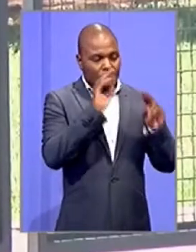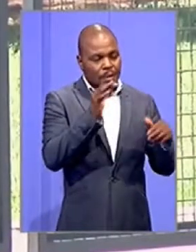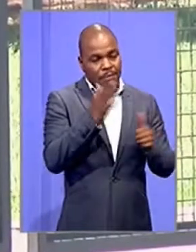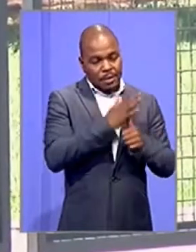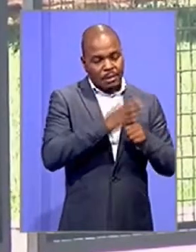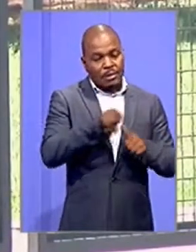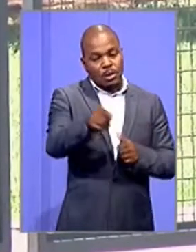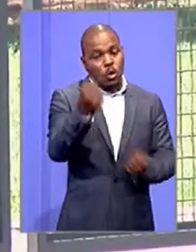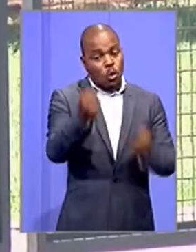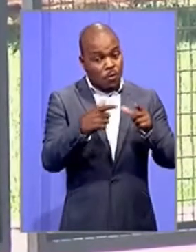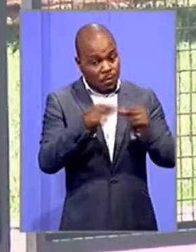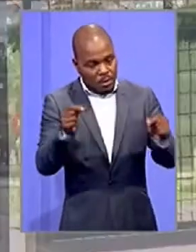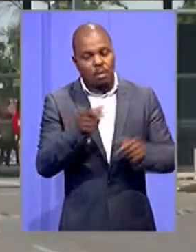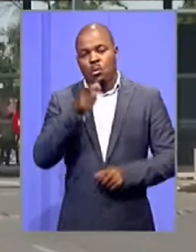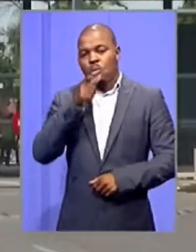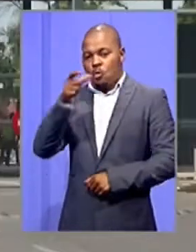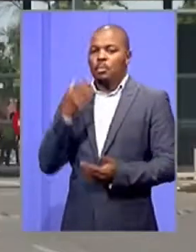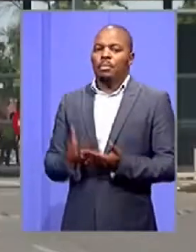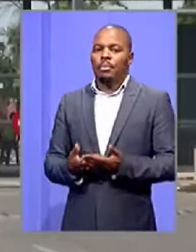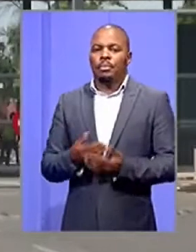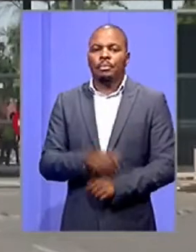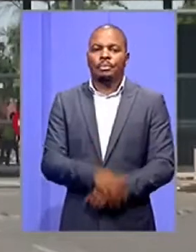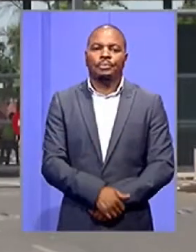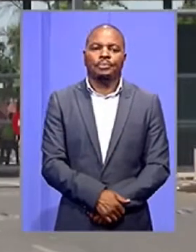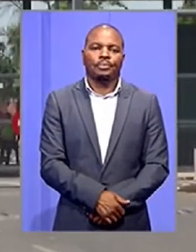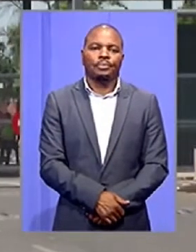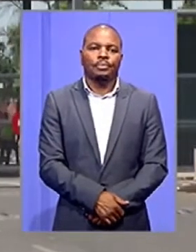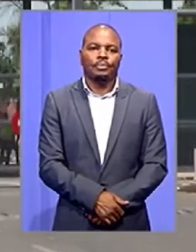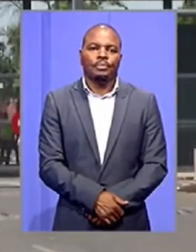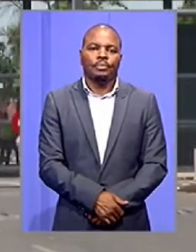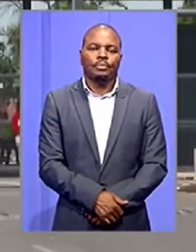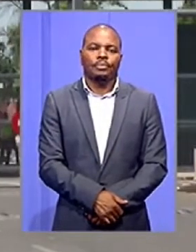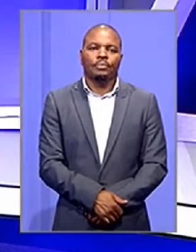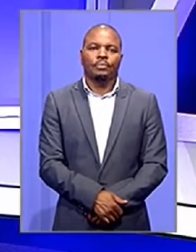e fedile. Palesa Moite, SABC News, Bloemfontein.